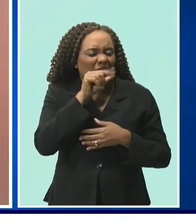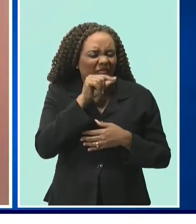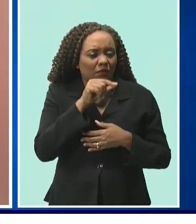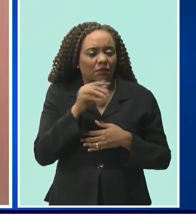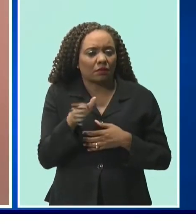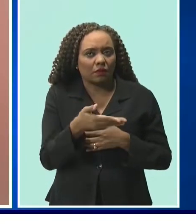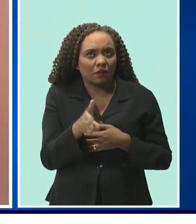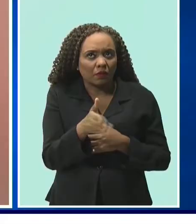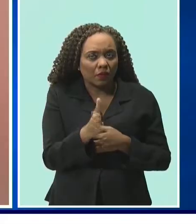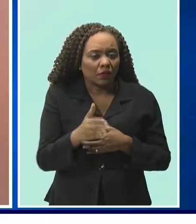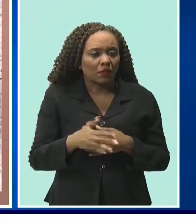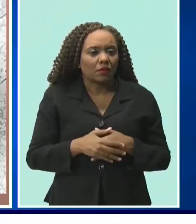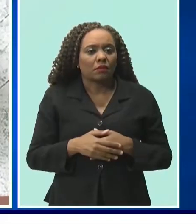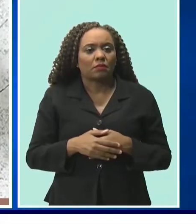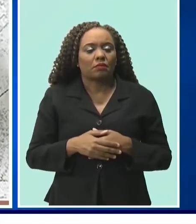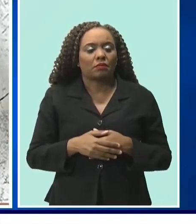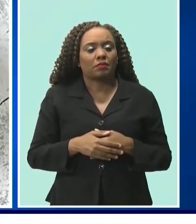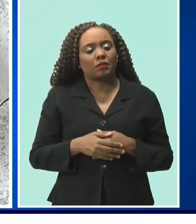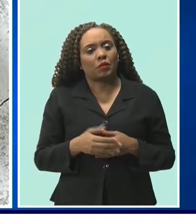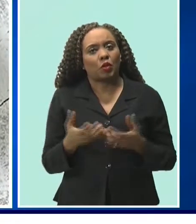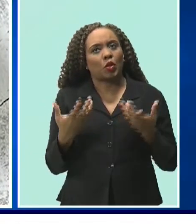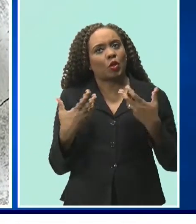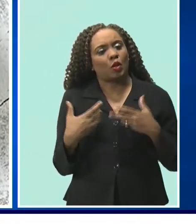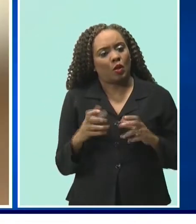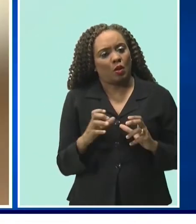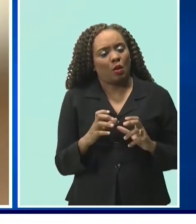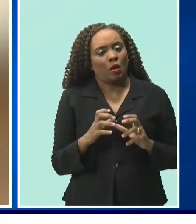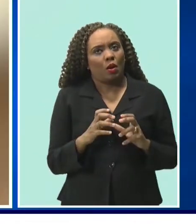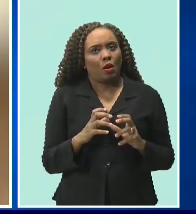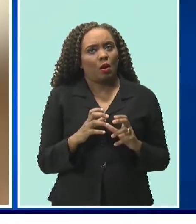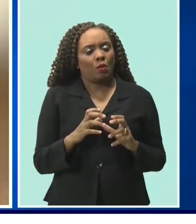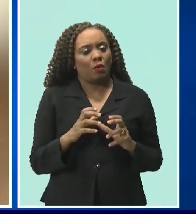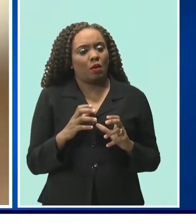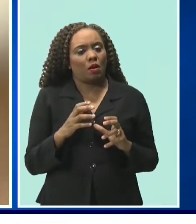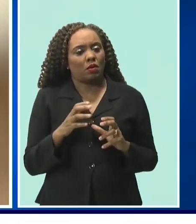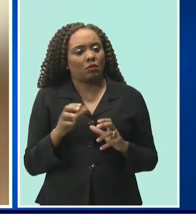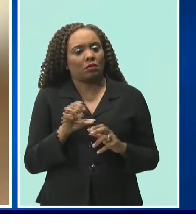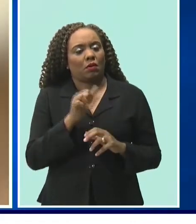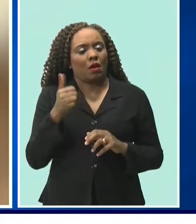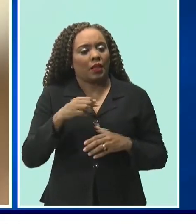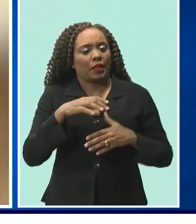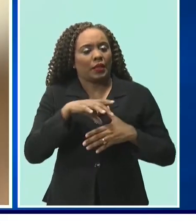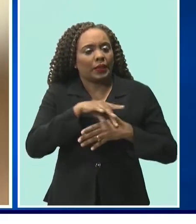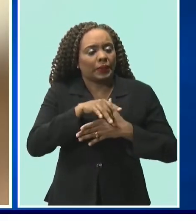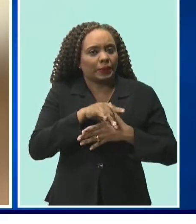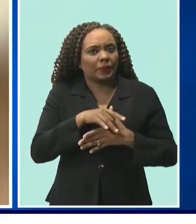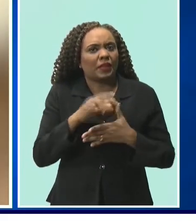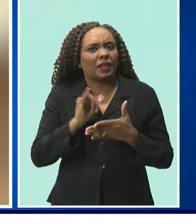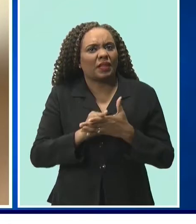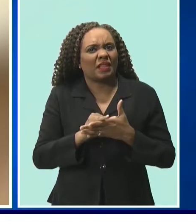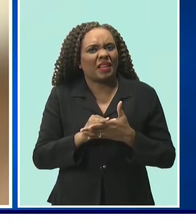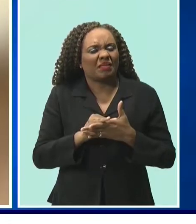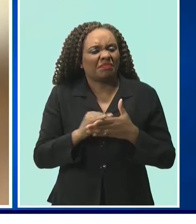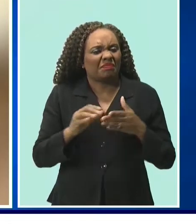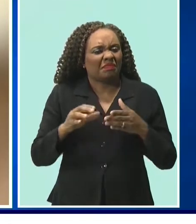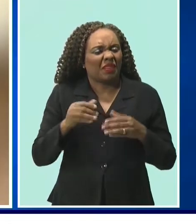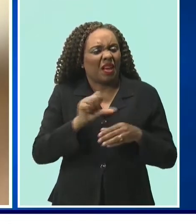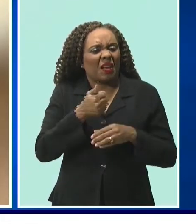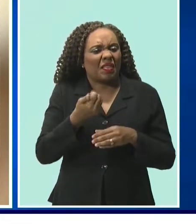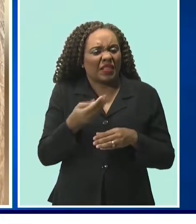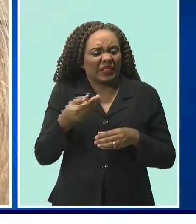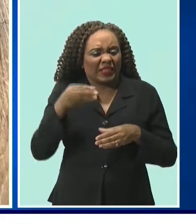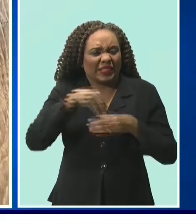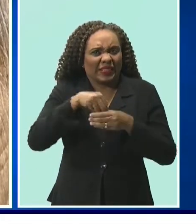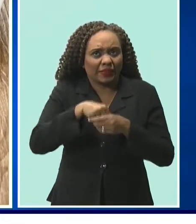meat. Avoid processed meats because they are high in fat and salt. Where possible, opt for low-fat and